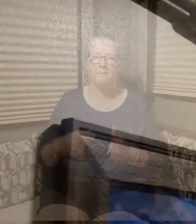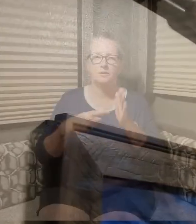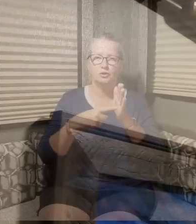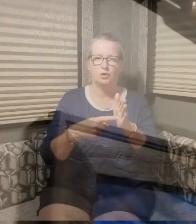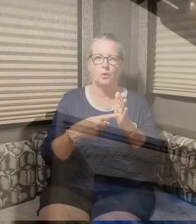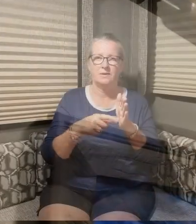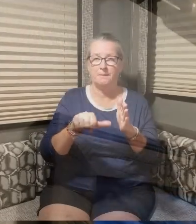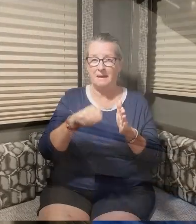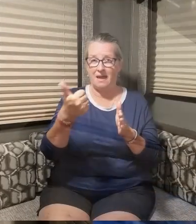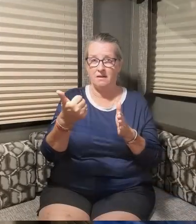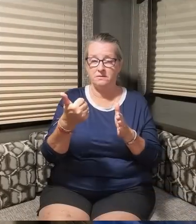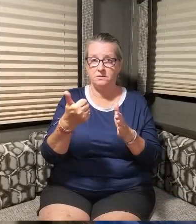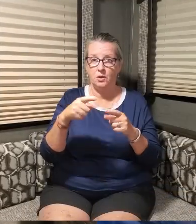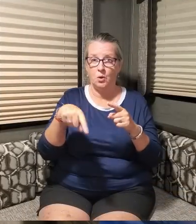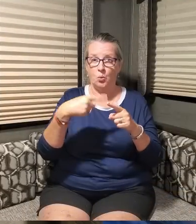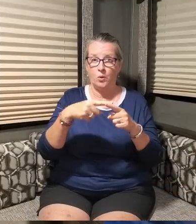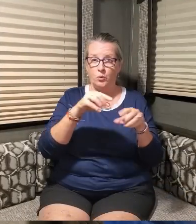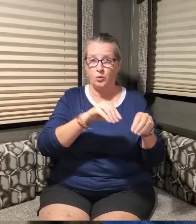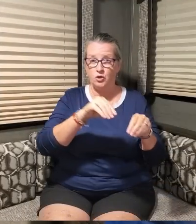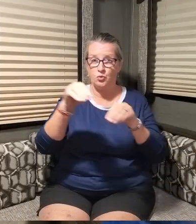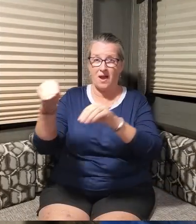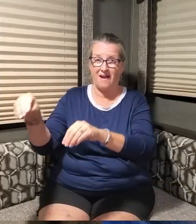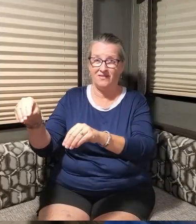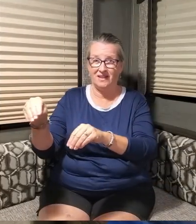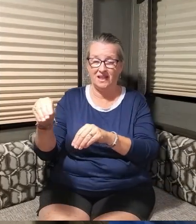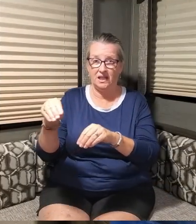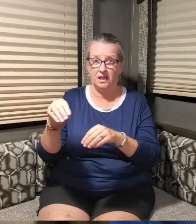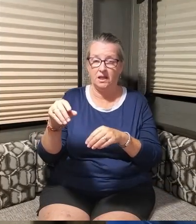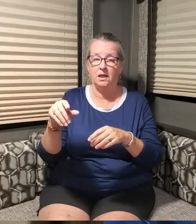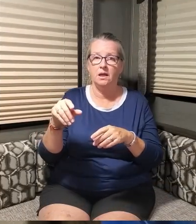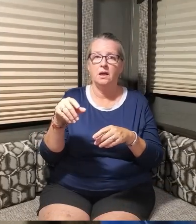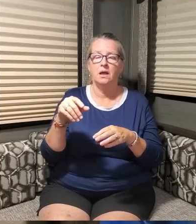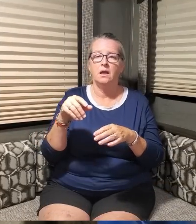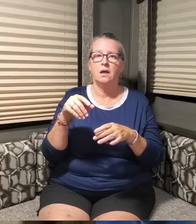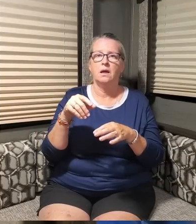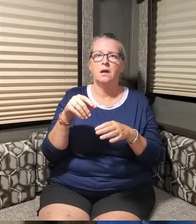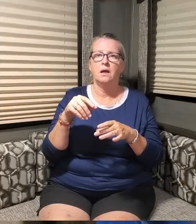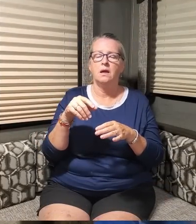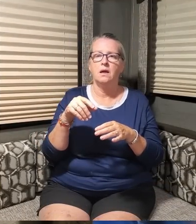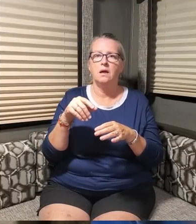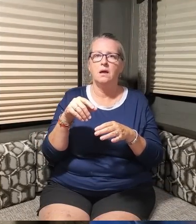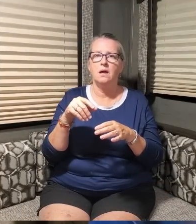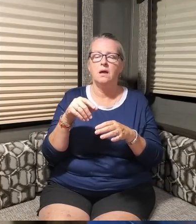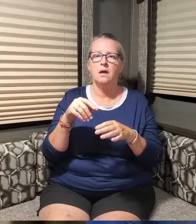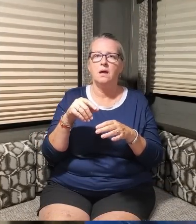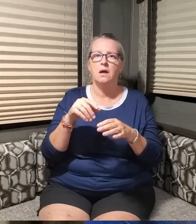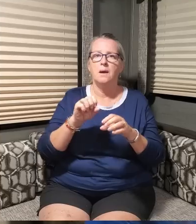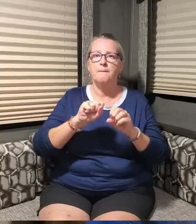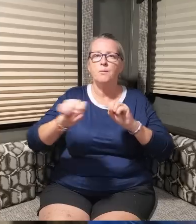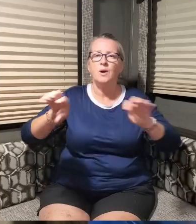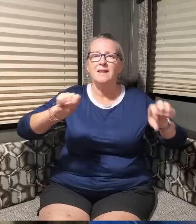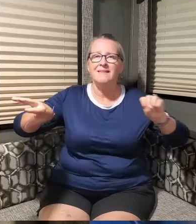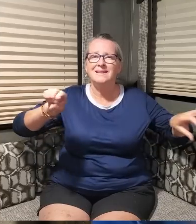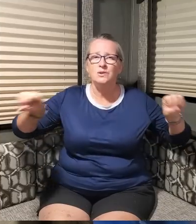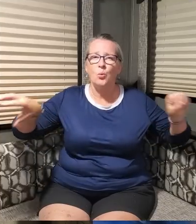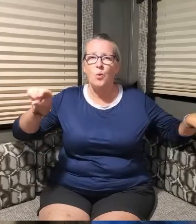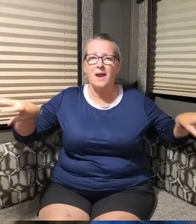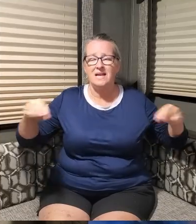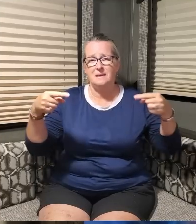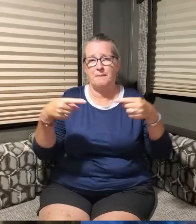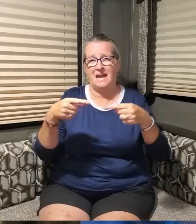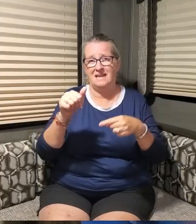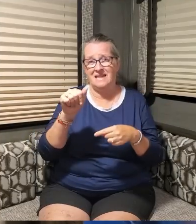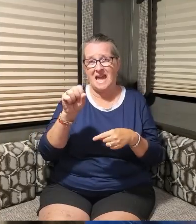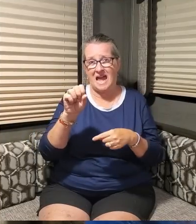Okay, I'm going to show you another thing that we do when we're traveling, which kind of fits with this. Putting stuff away is a pain in